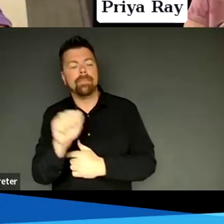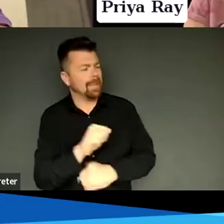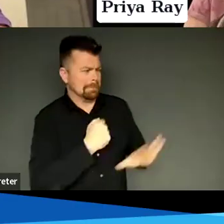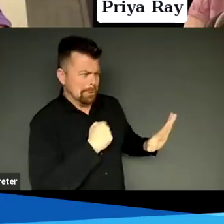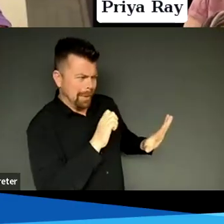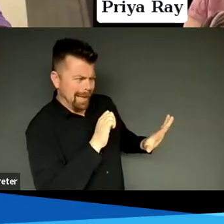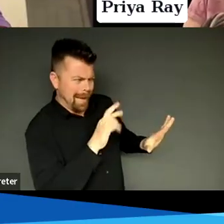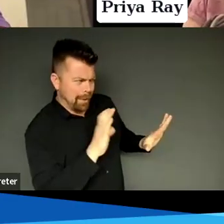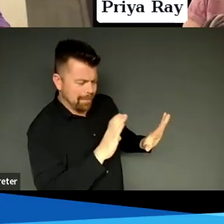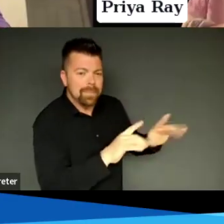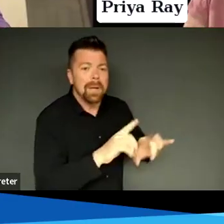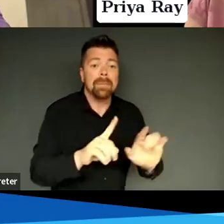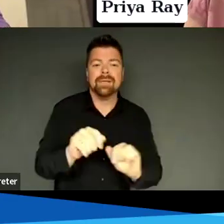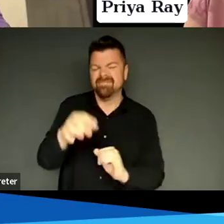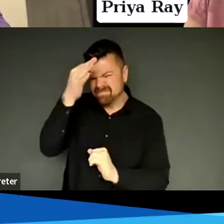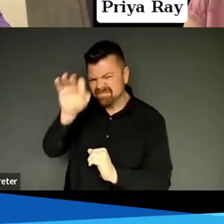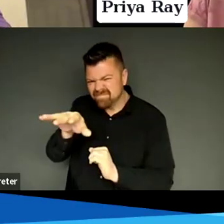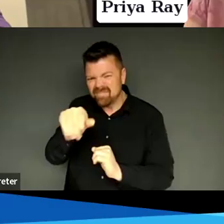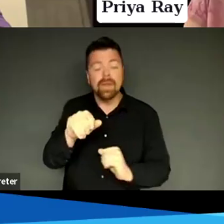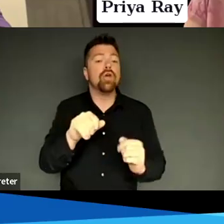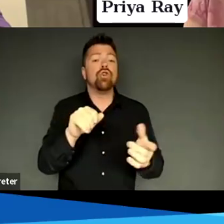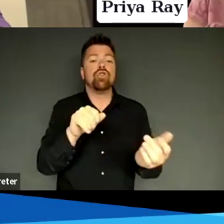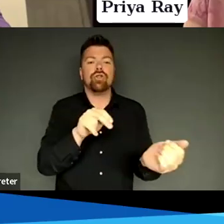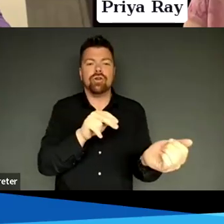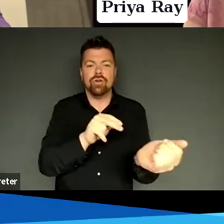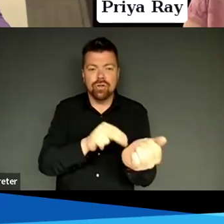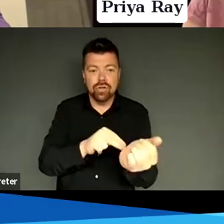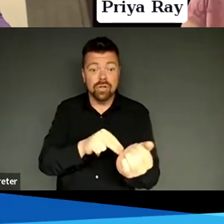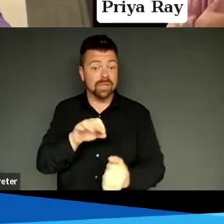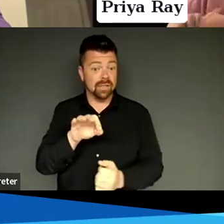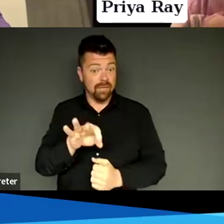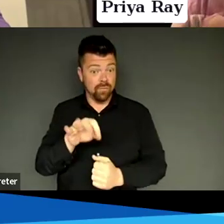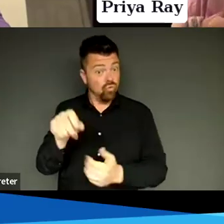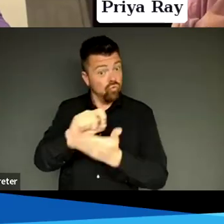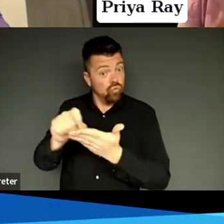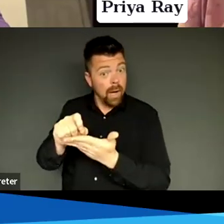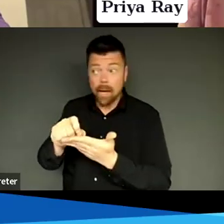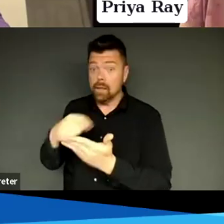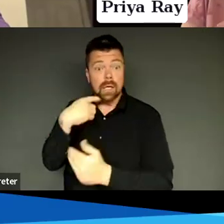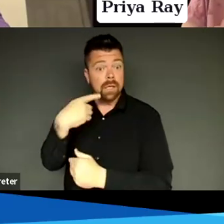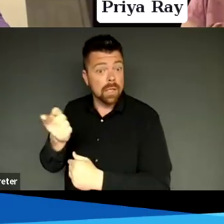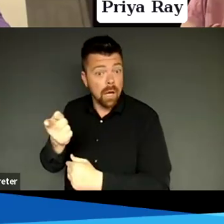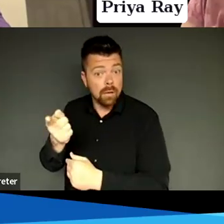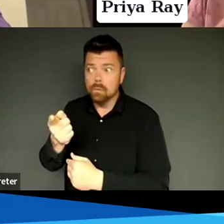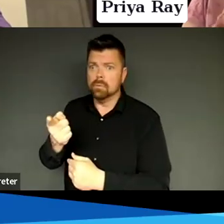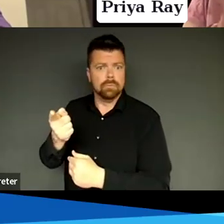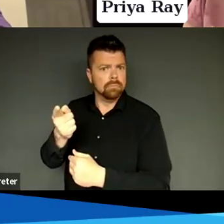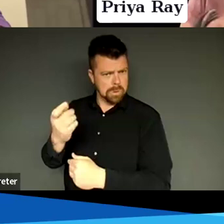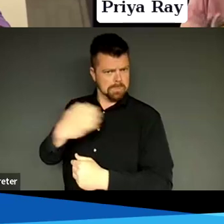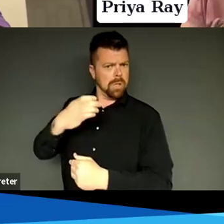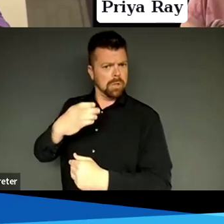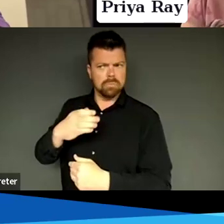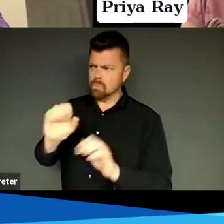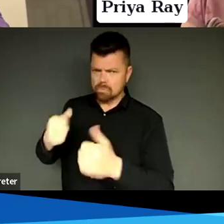to go say, ahead. I actually went because the nurse was like, oh, if you write them, we've Mm, complained, they don't listen to us. So I went